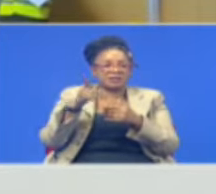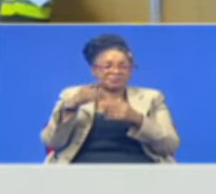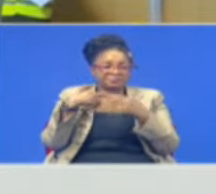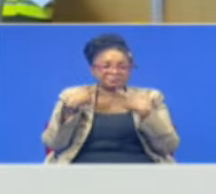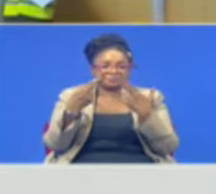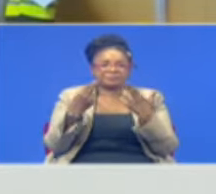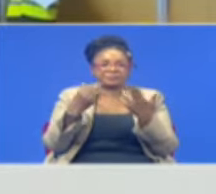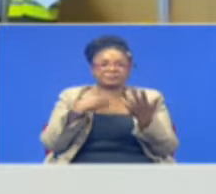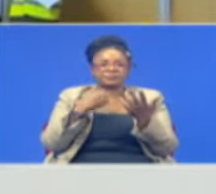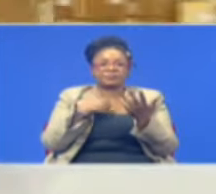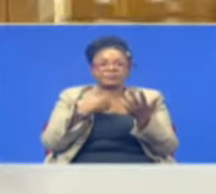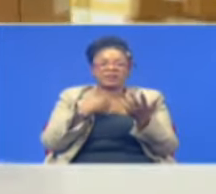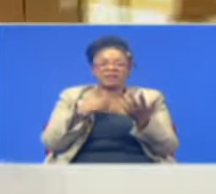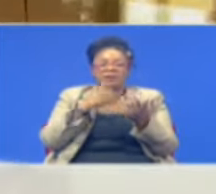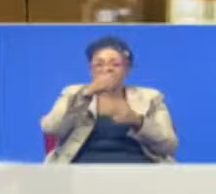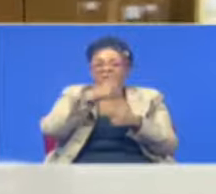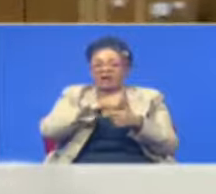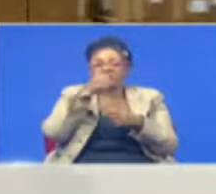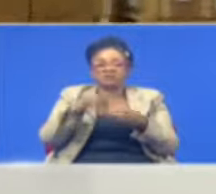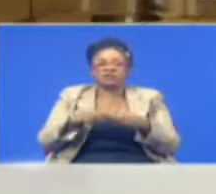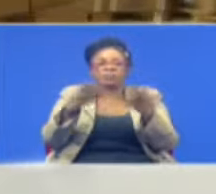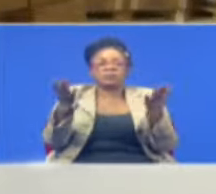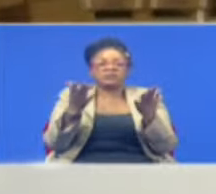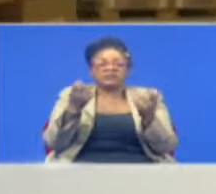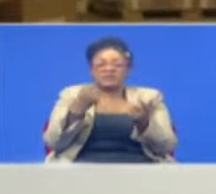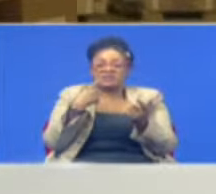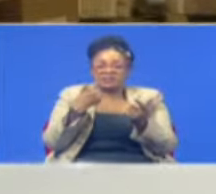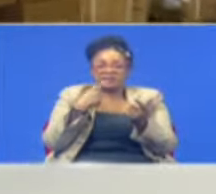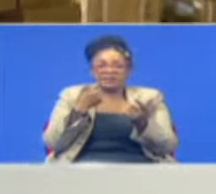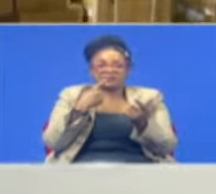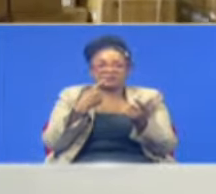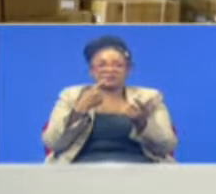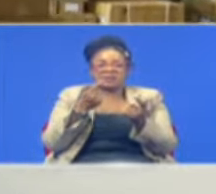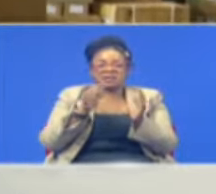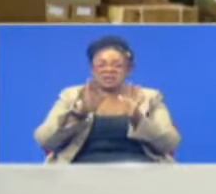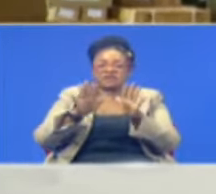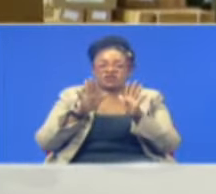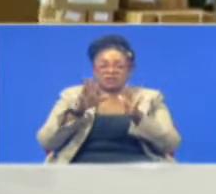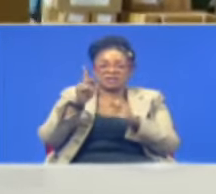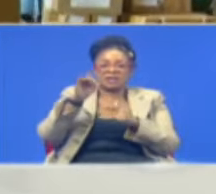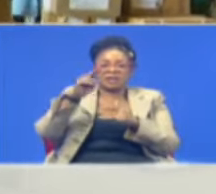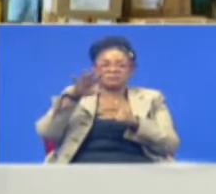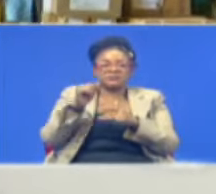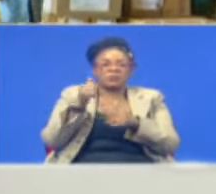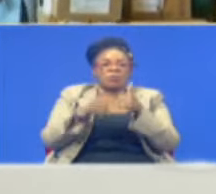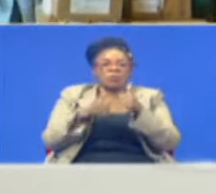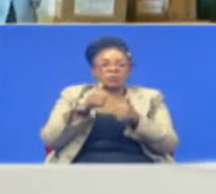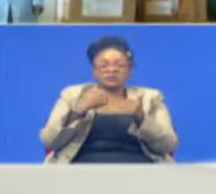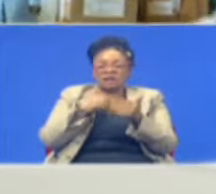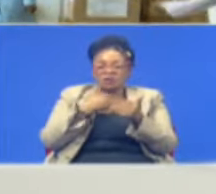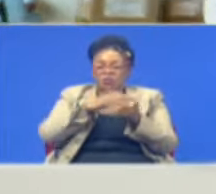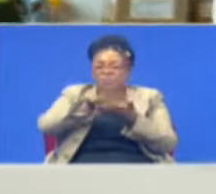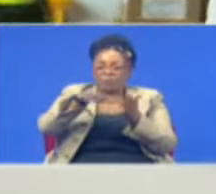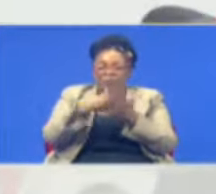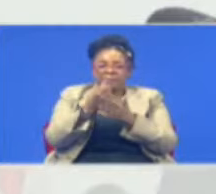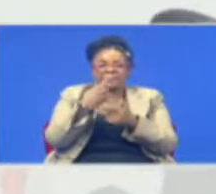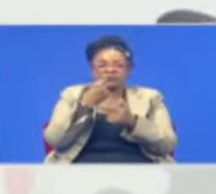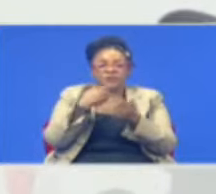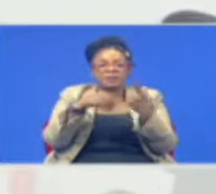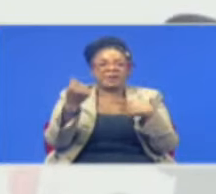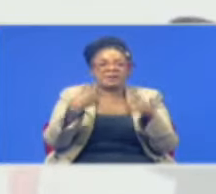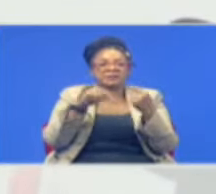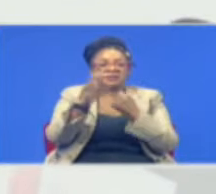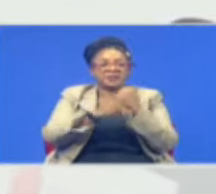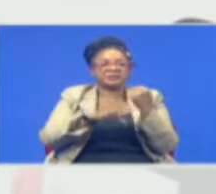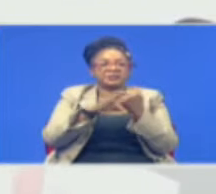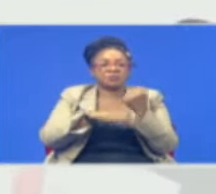to have sought a private distributor of the drugs in breakaway from KEMSA, which handles all medical supplies in the country. We don't